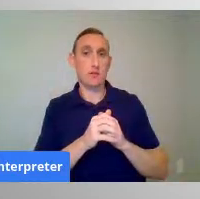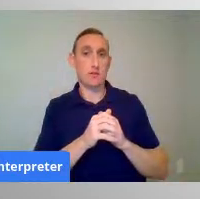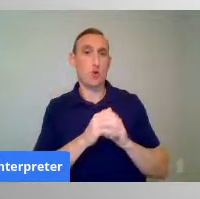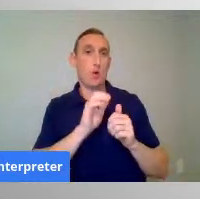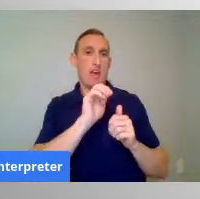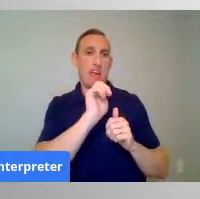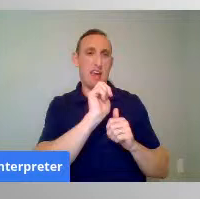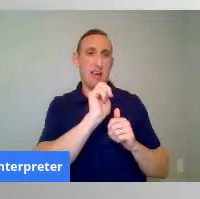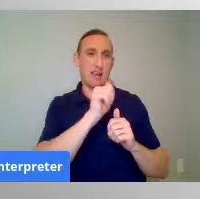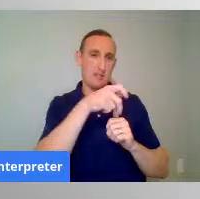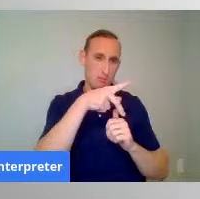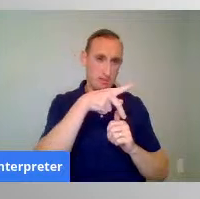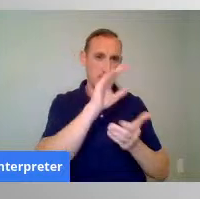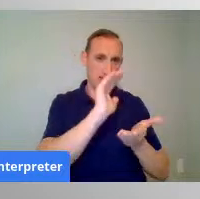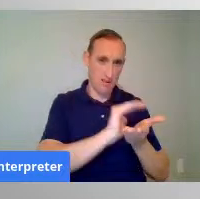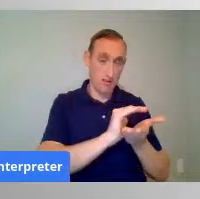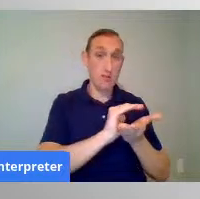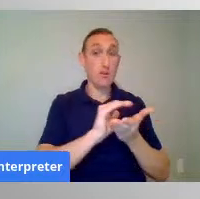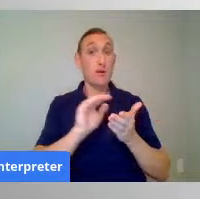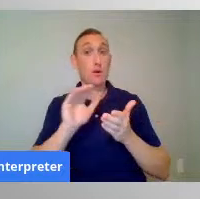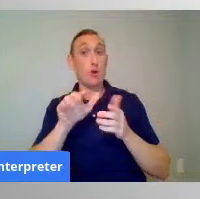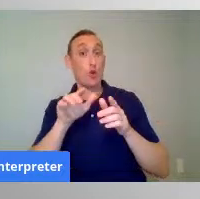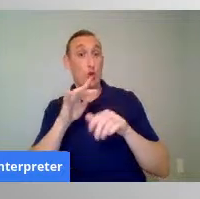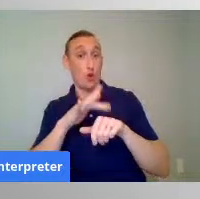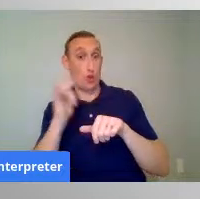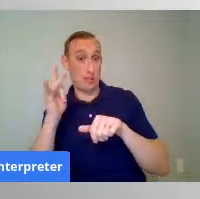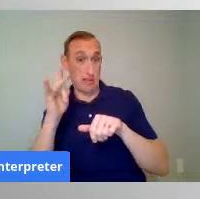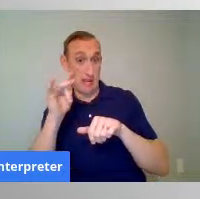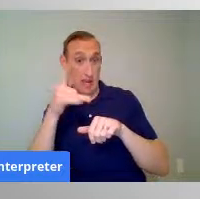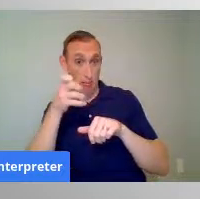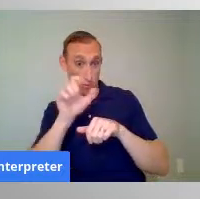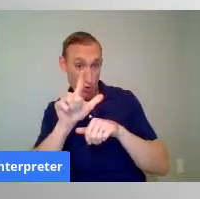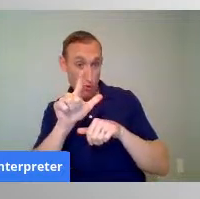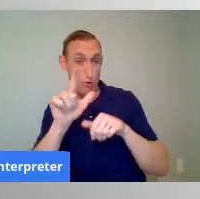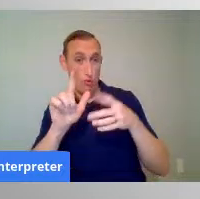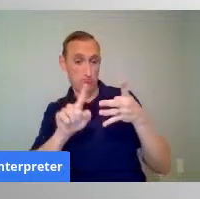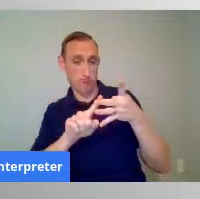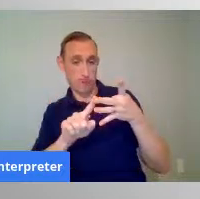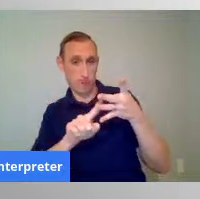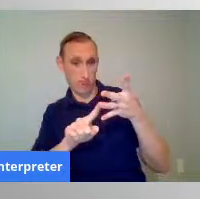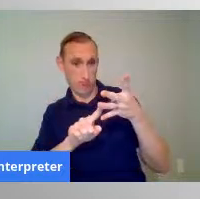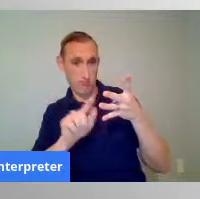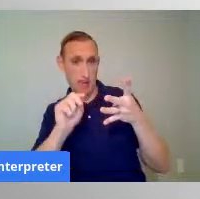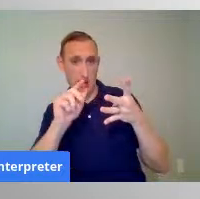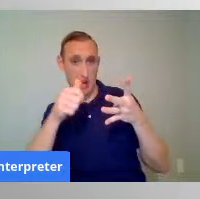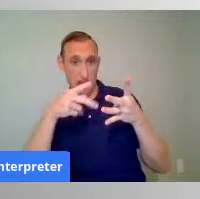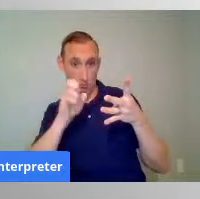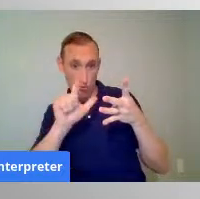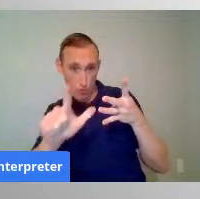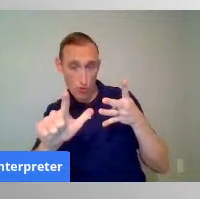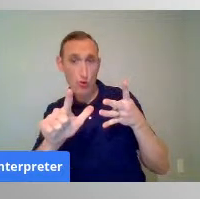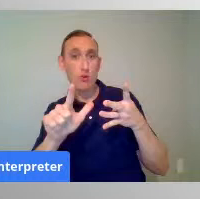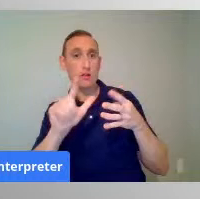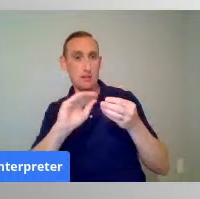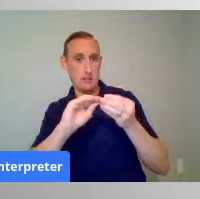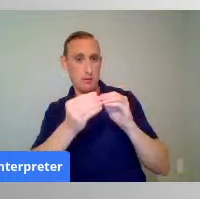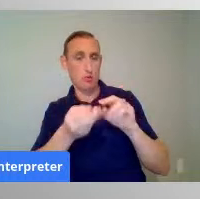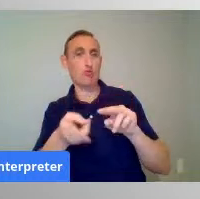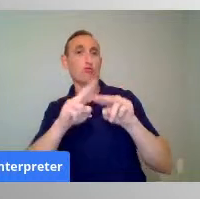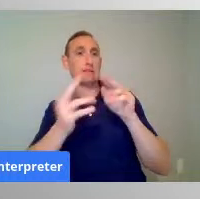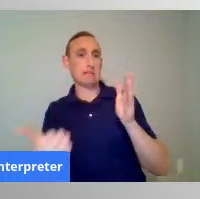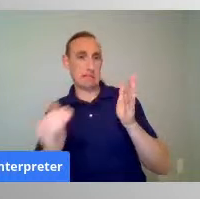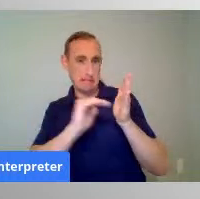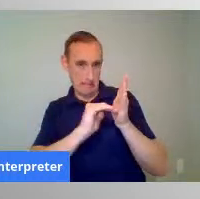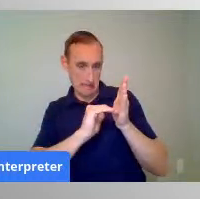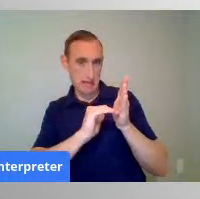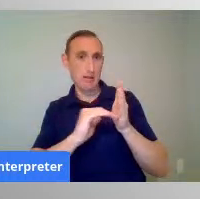April, mid-April, those numbers always rebound because for whatever reason, they may or may not have made the team or what have you. So they always